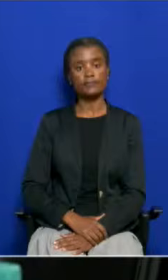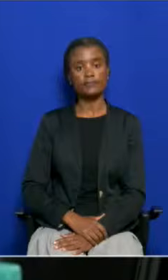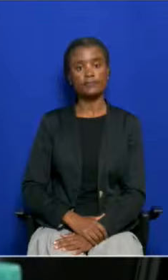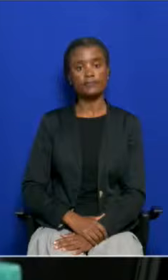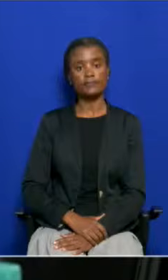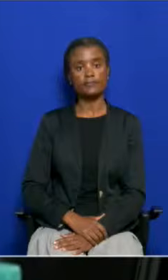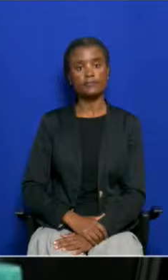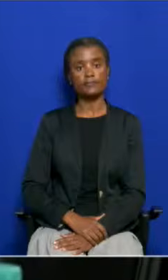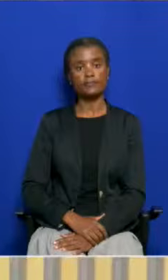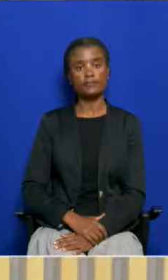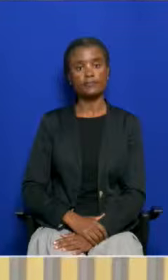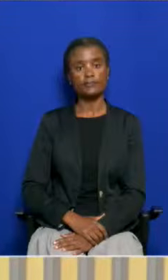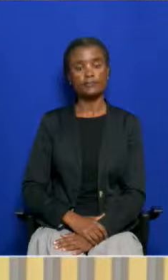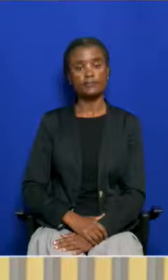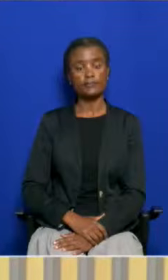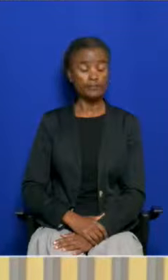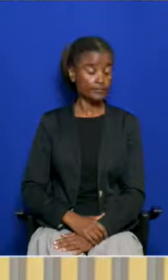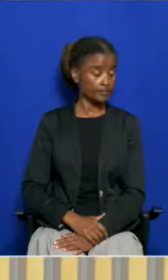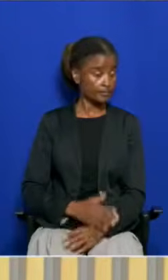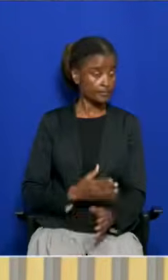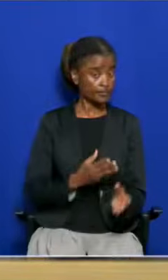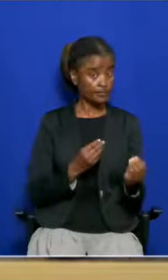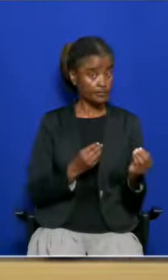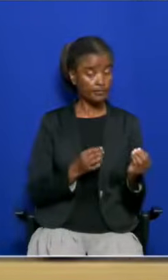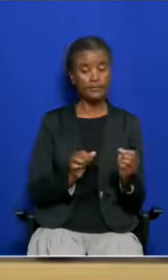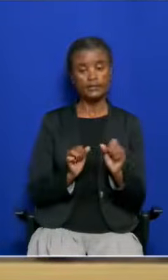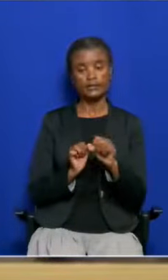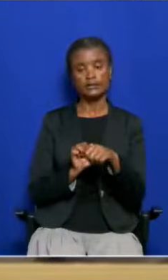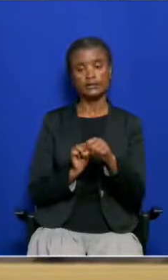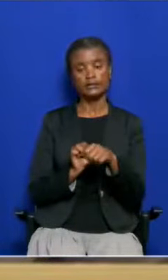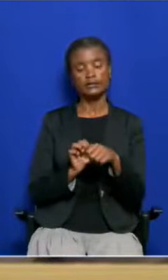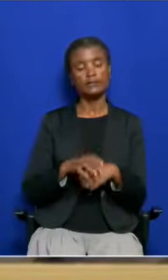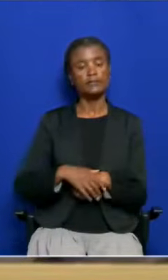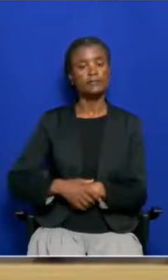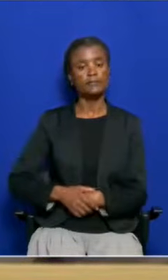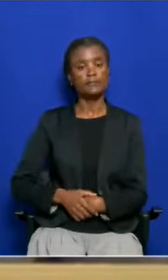Are you there, Sergeant? Yes, yes. Oh, yes. oh, okay.